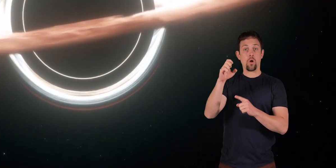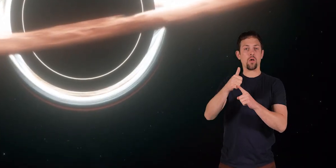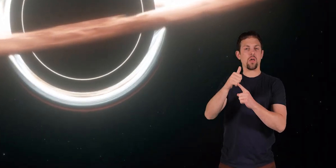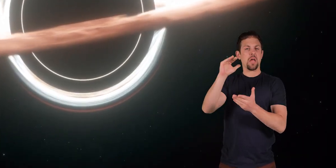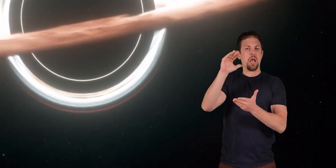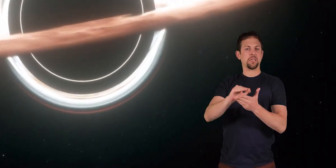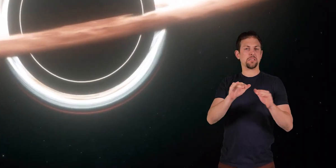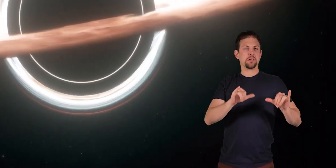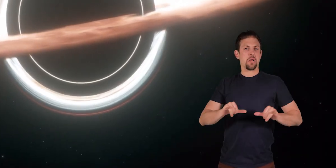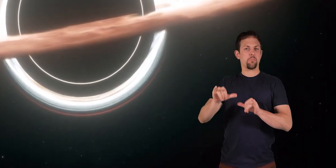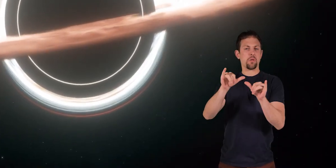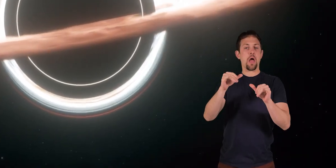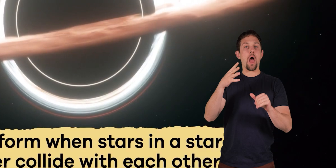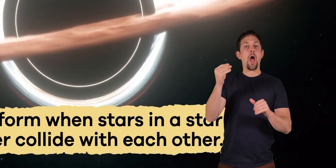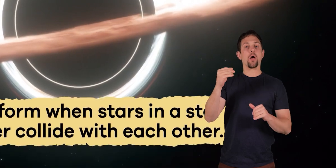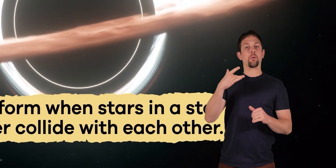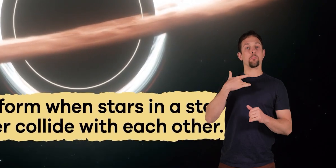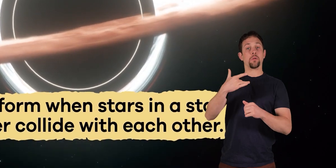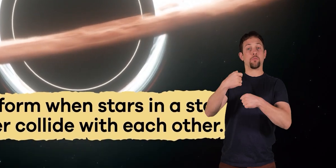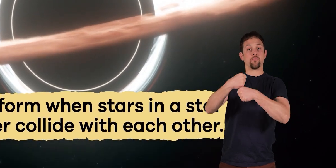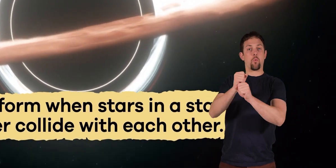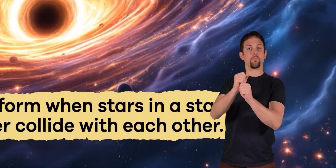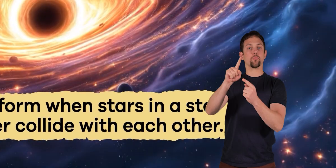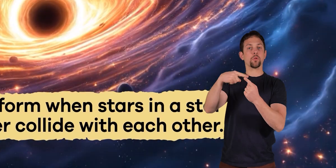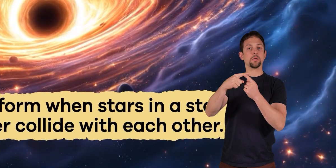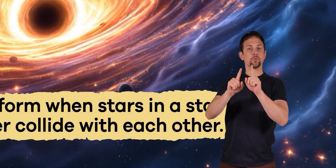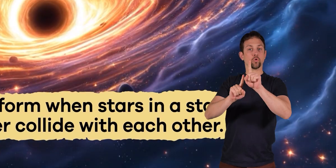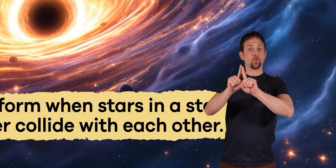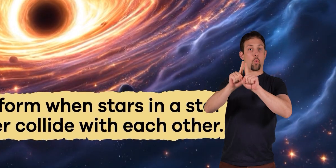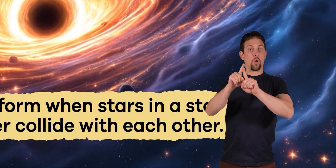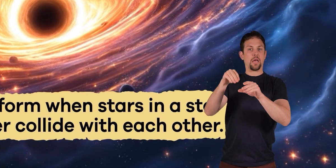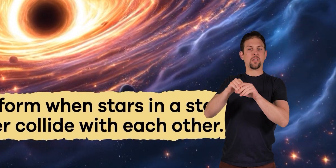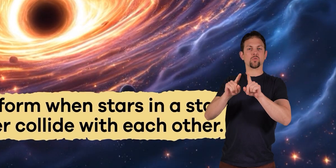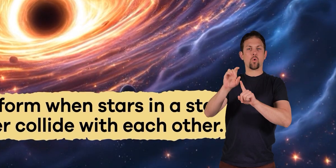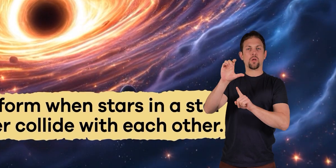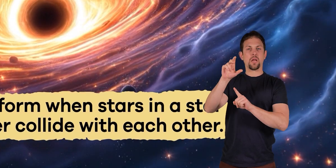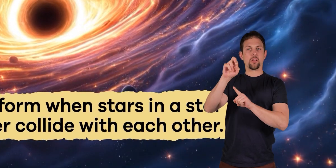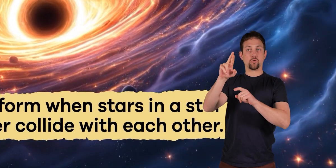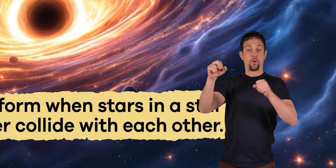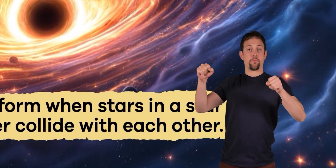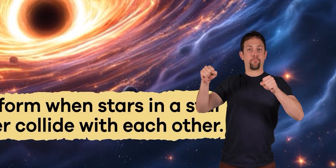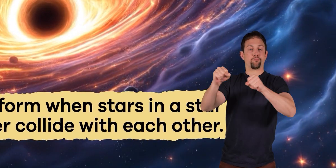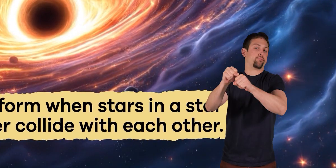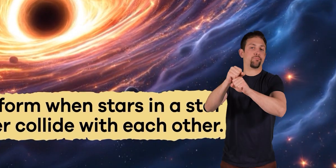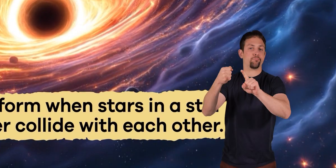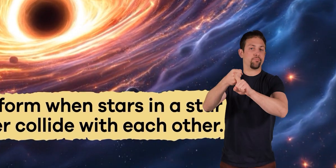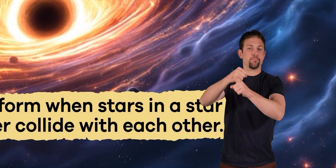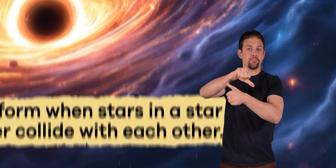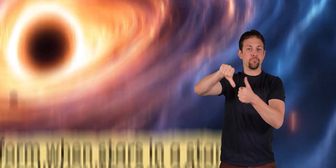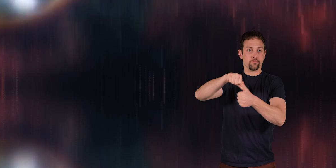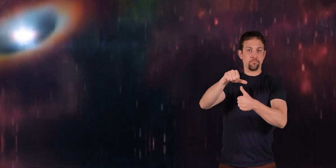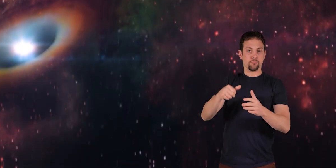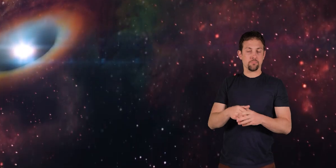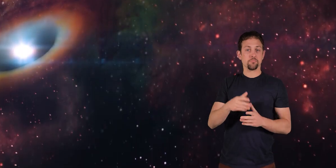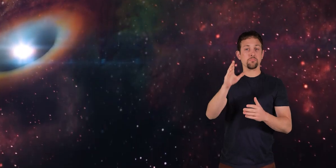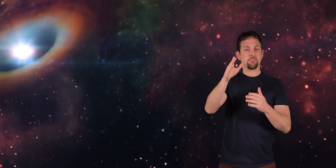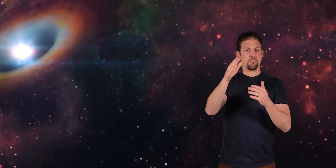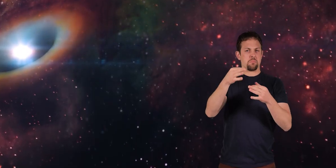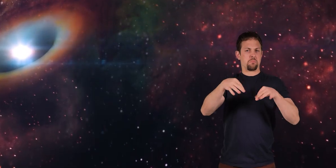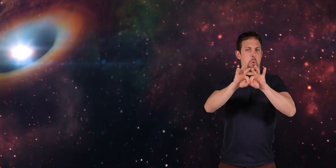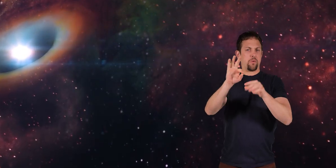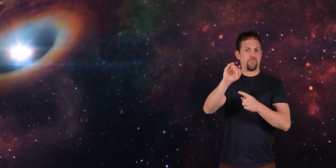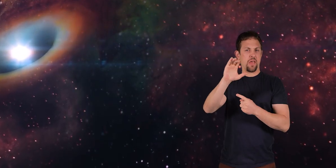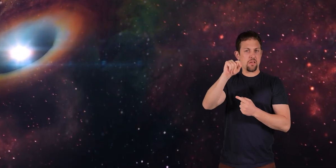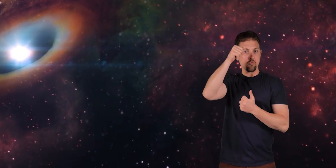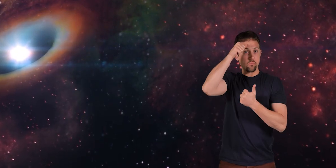are less common and are thought to form when stars in a star cluster collide with each other. Here is